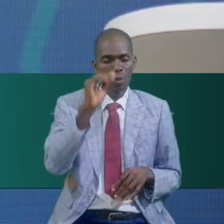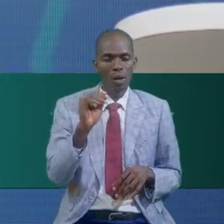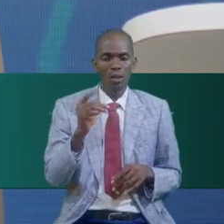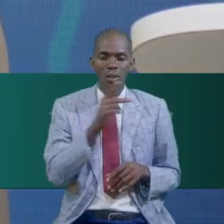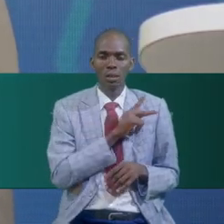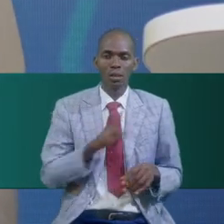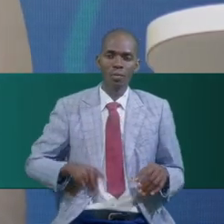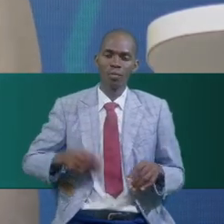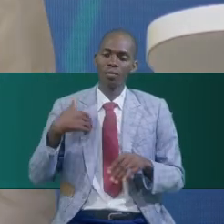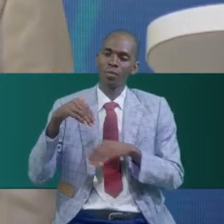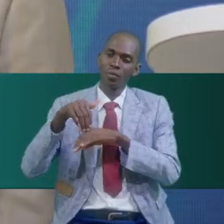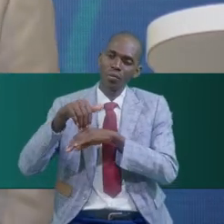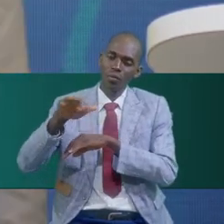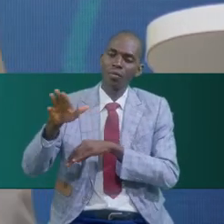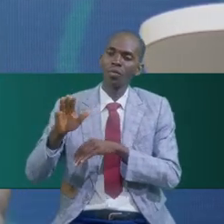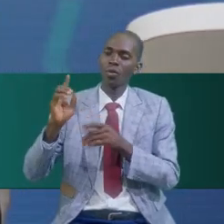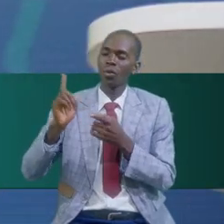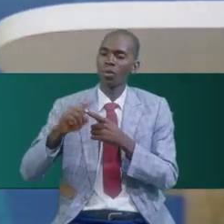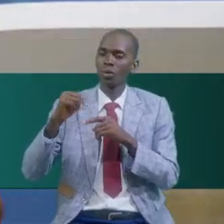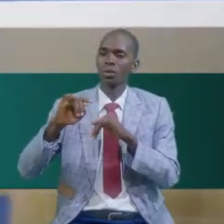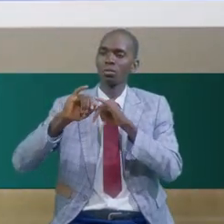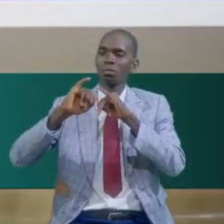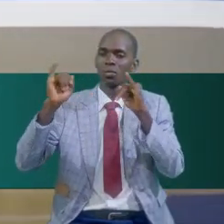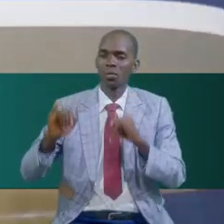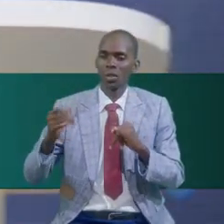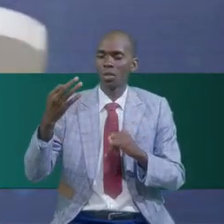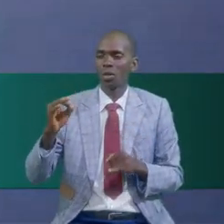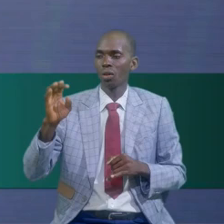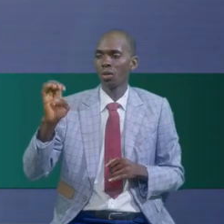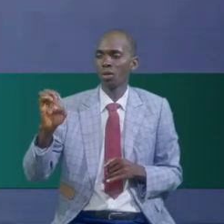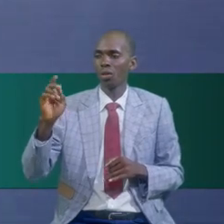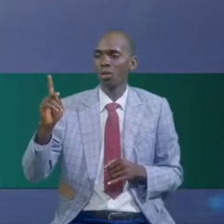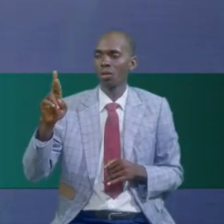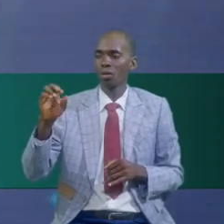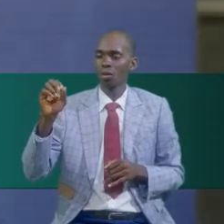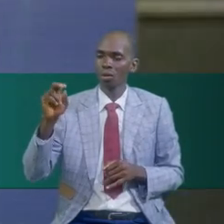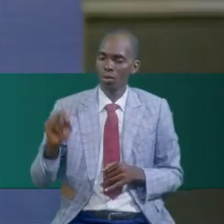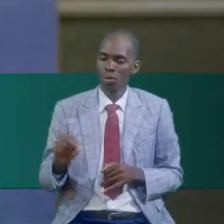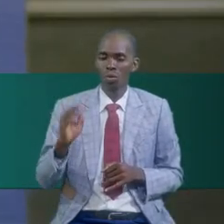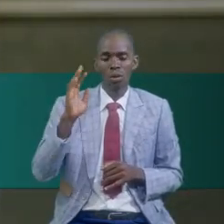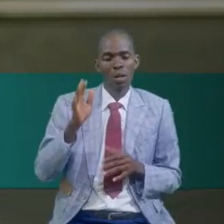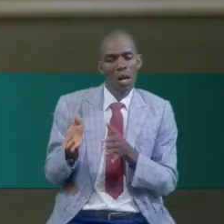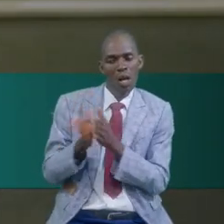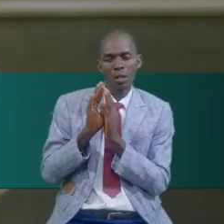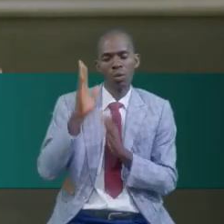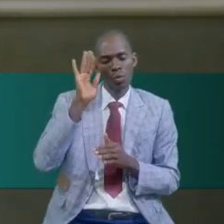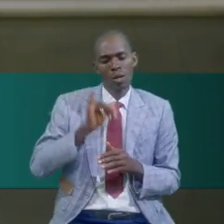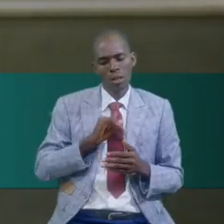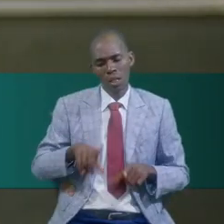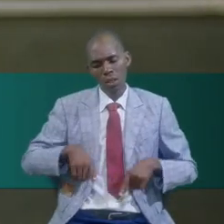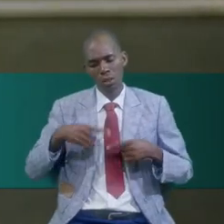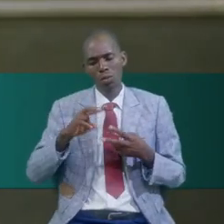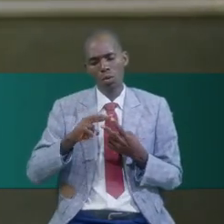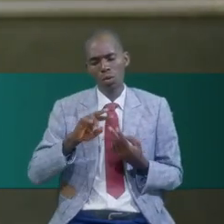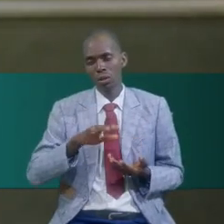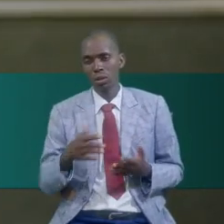the God Ekron of Ekron. Will I live? Will I die? And then God said, Elijah, ministry